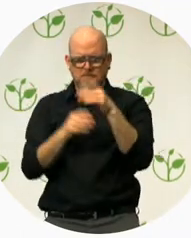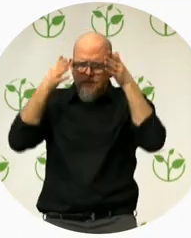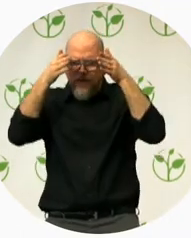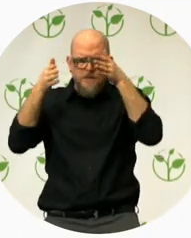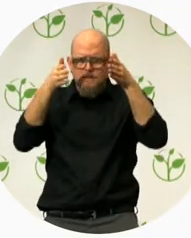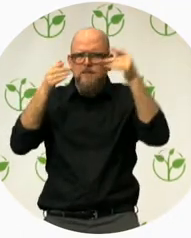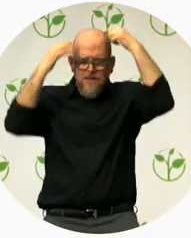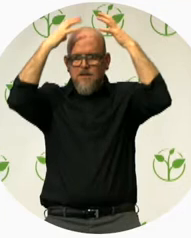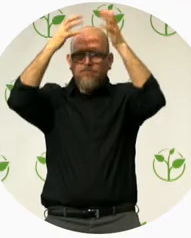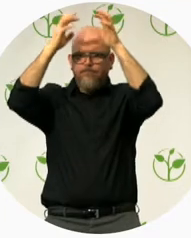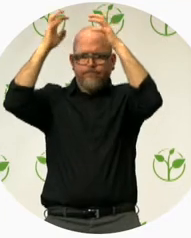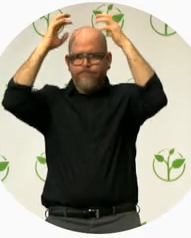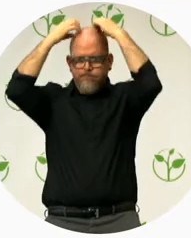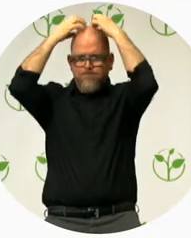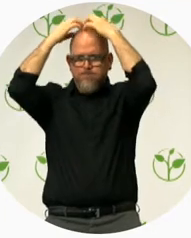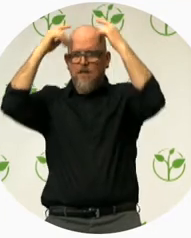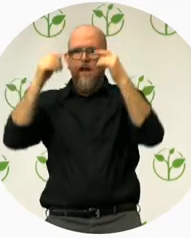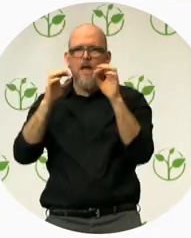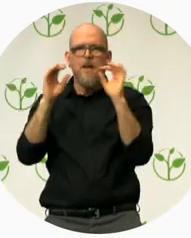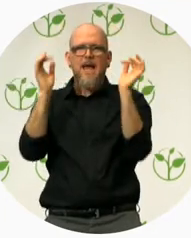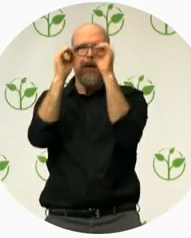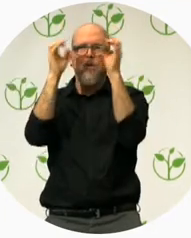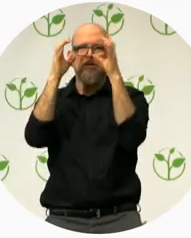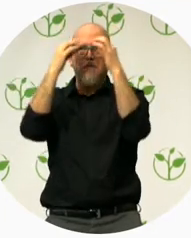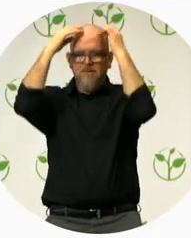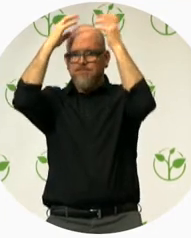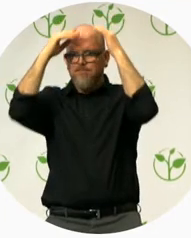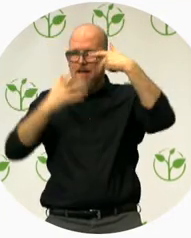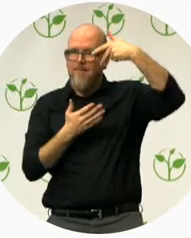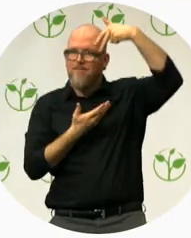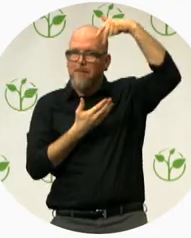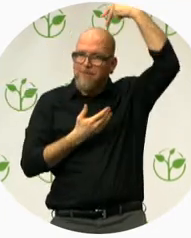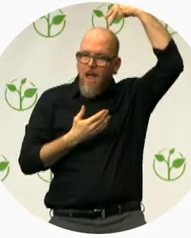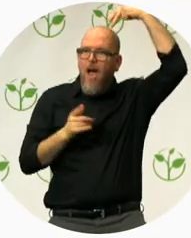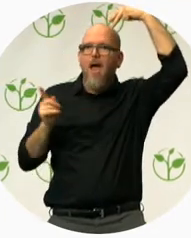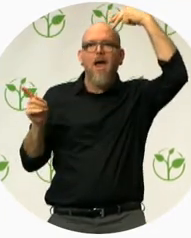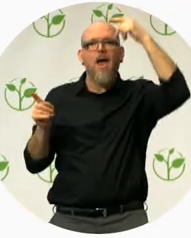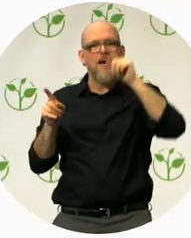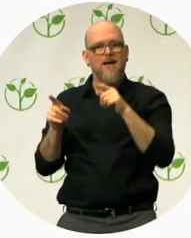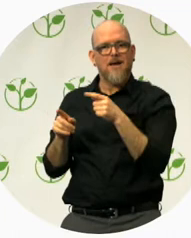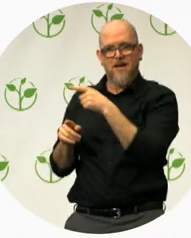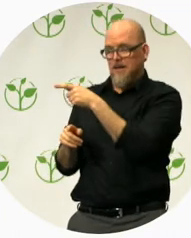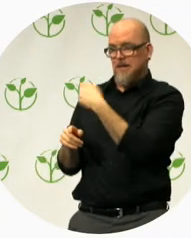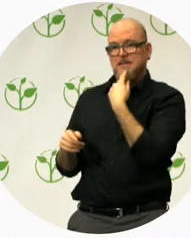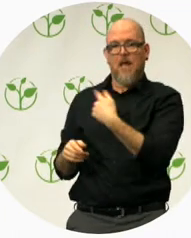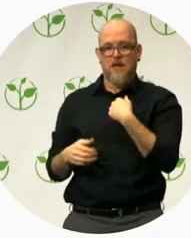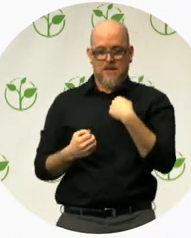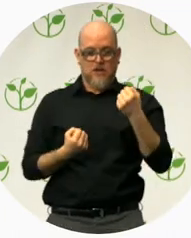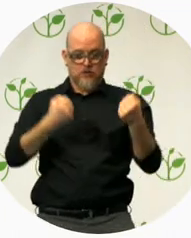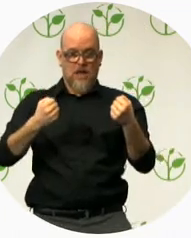was specially developed for me to command the car with my mind.